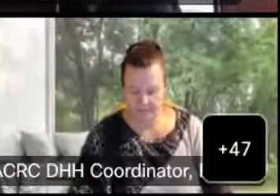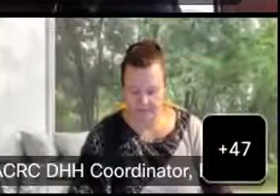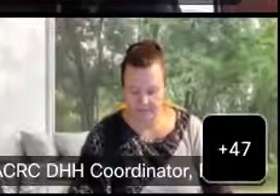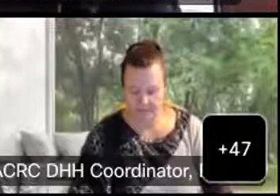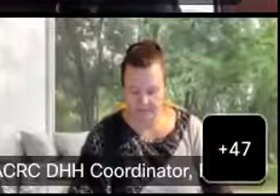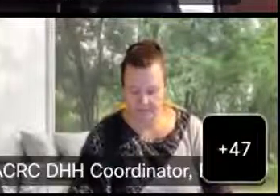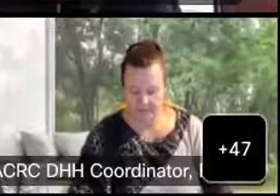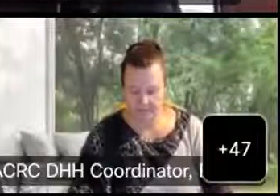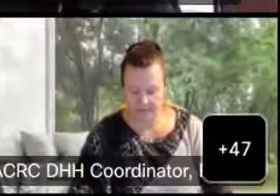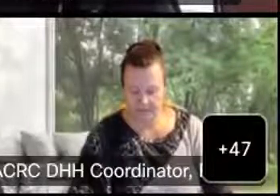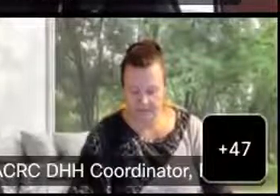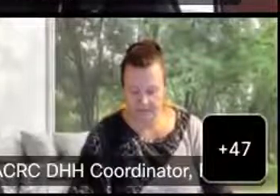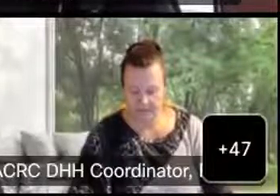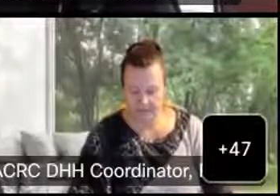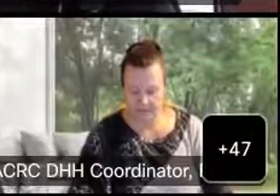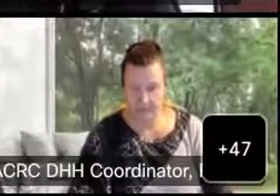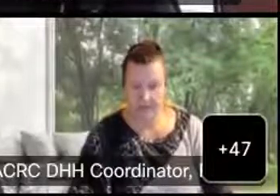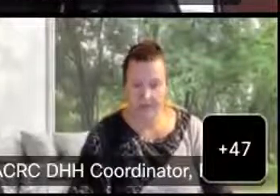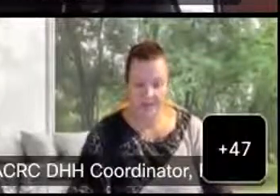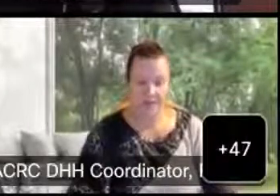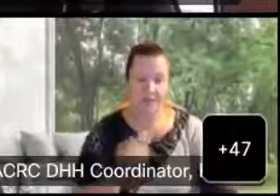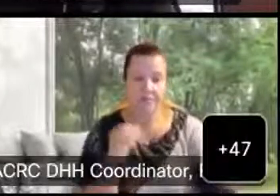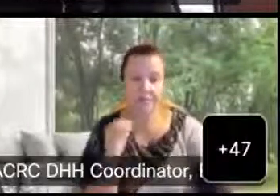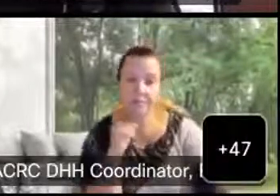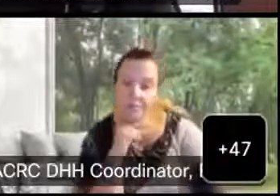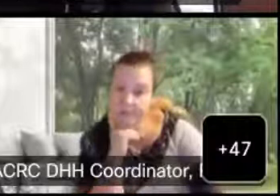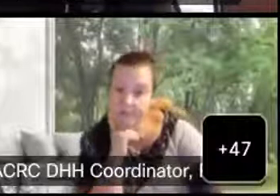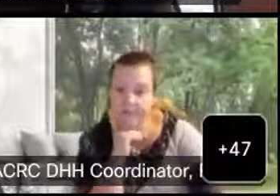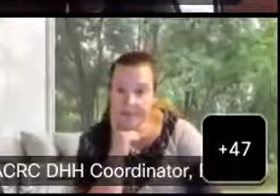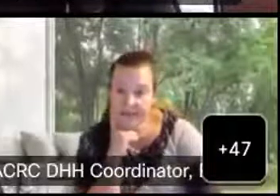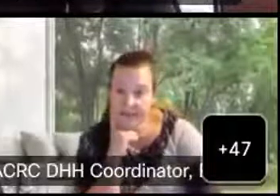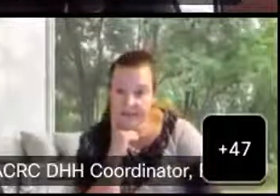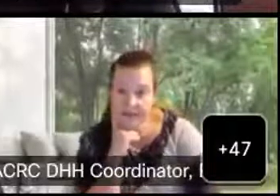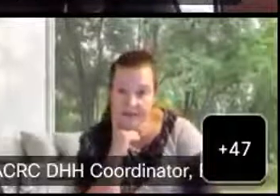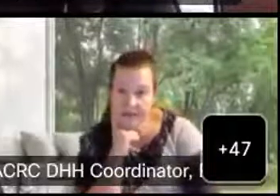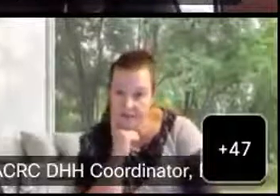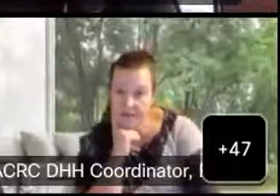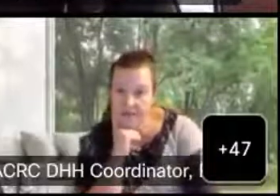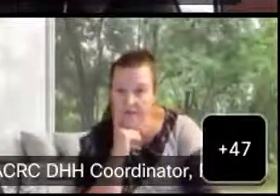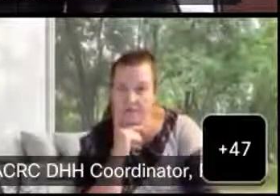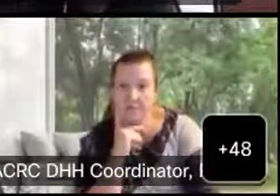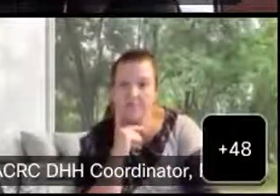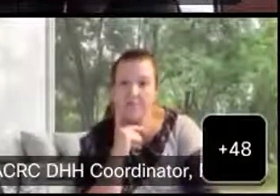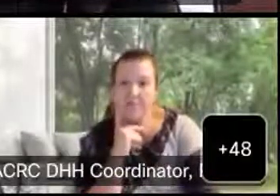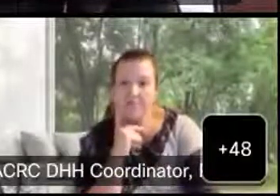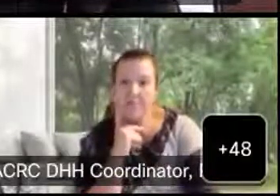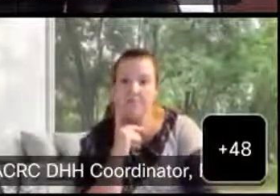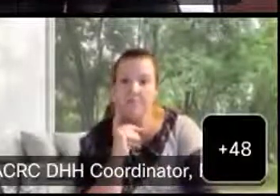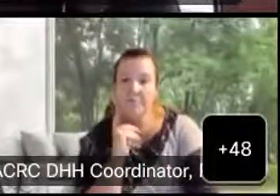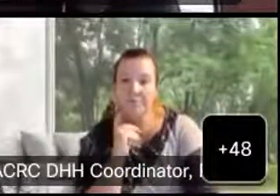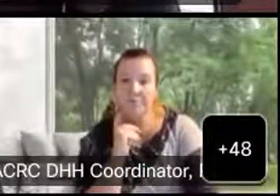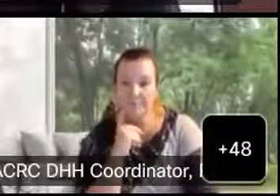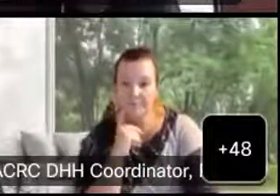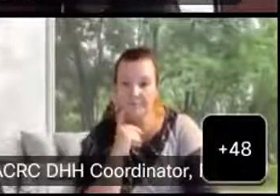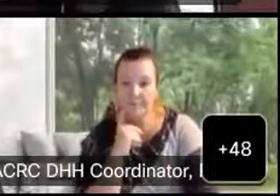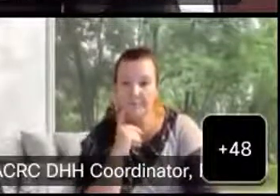to the community. Anyone is welcome to attend. So please, if any of the clients that